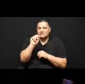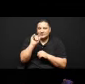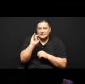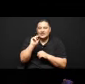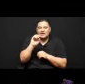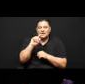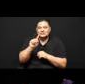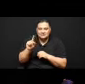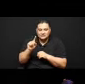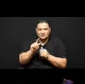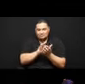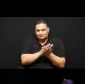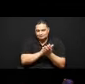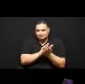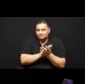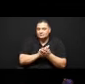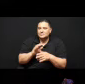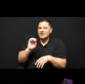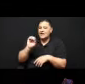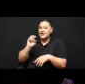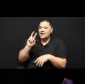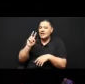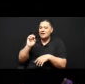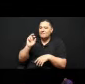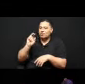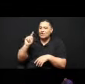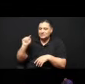Everett Ray Dorf,